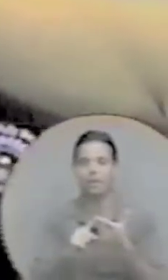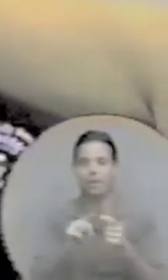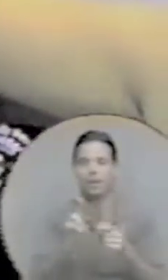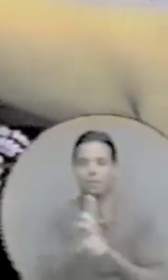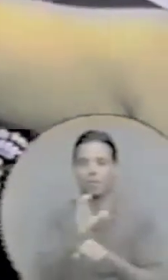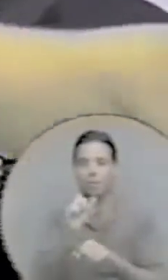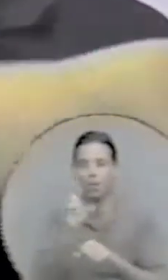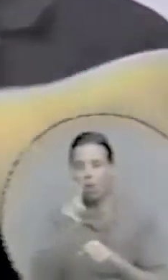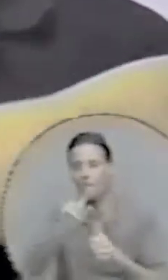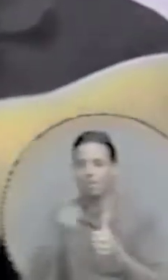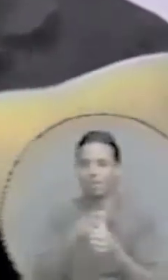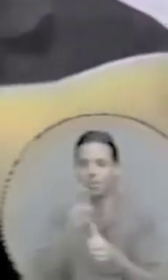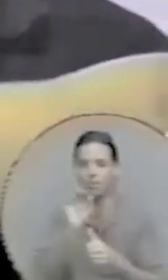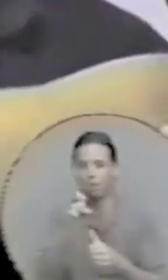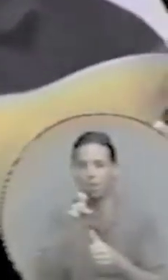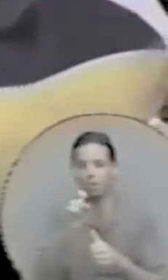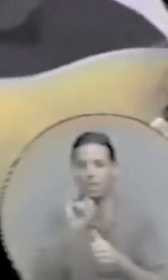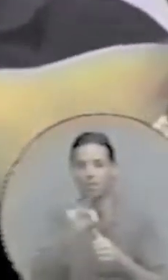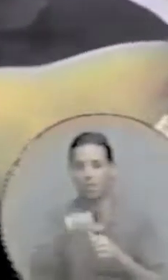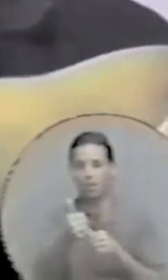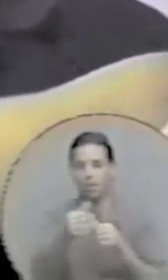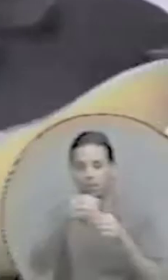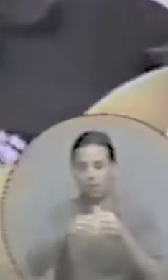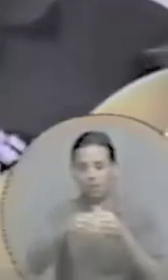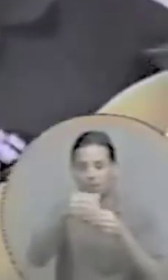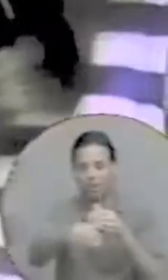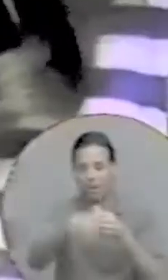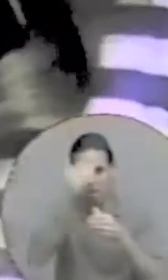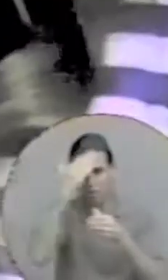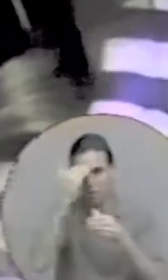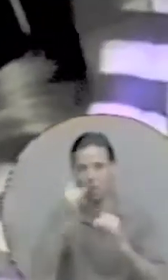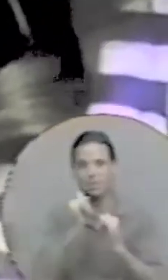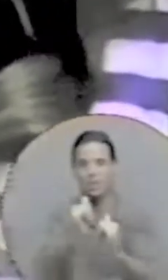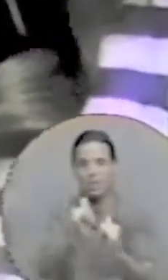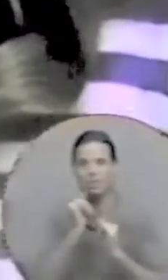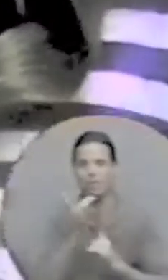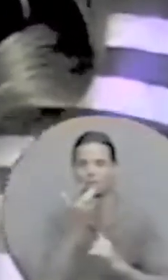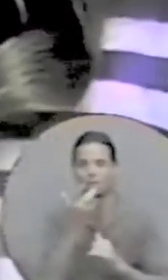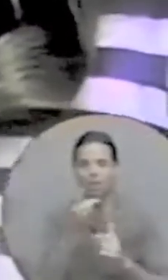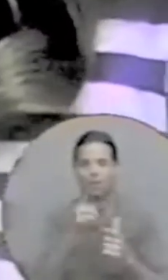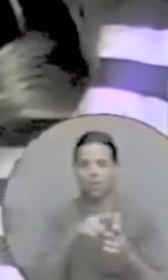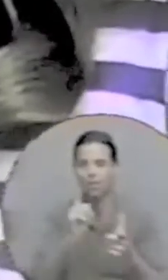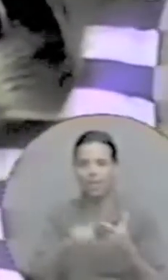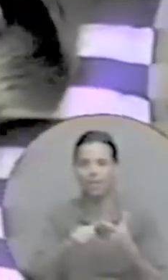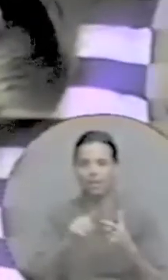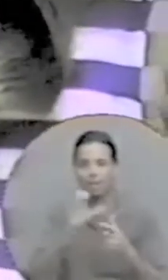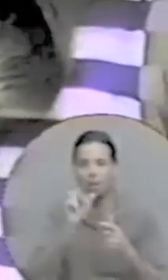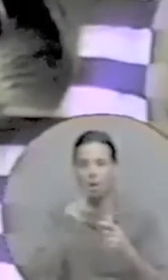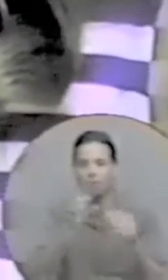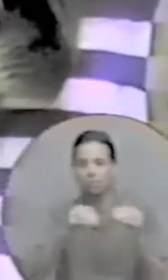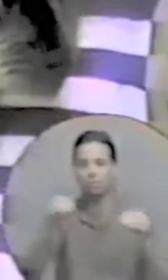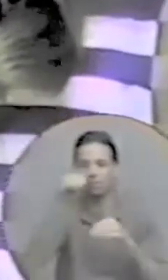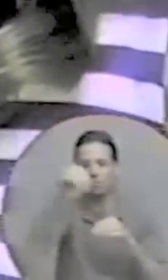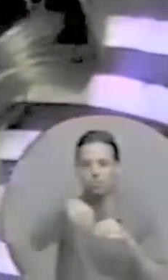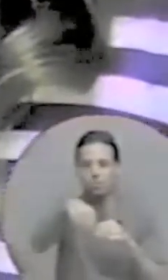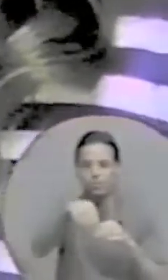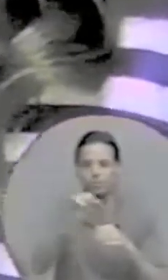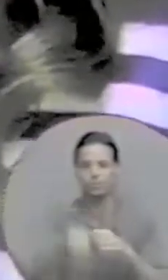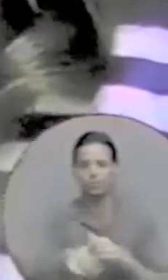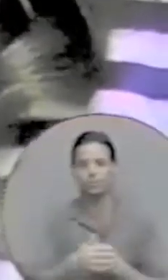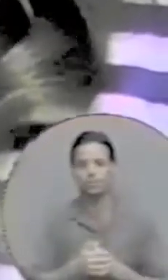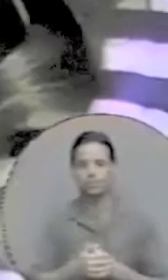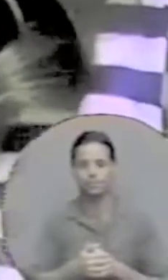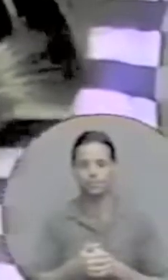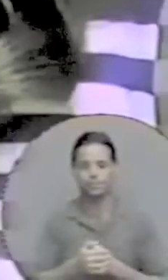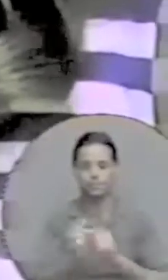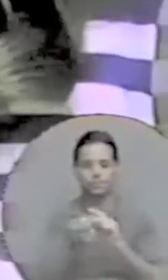card on the first box, and then if there's two more after it without a card, I know those are the same flavor, and I just move the card back as I use each box. I'll just switch you again